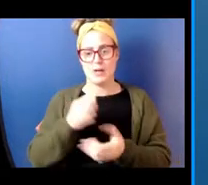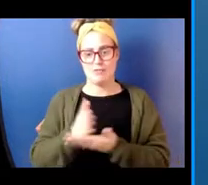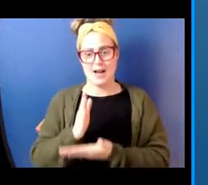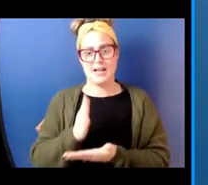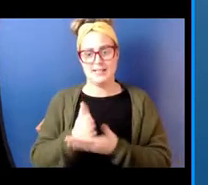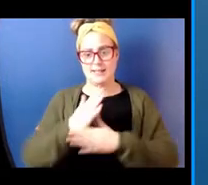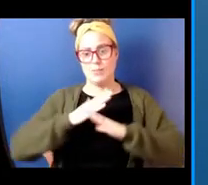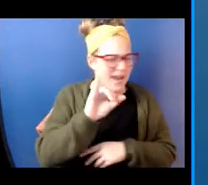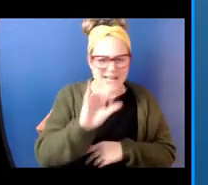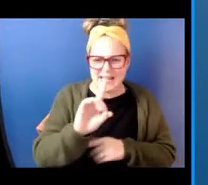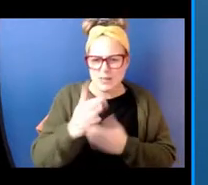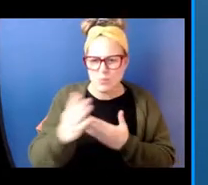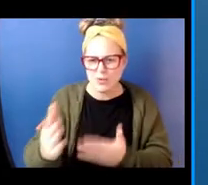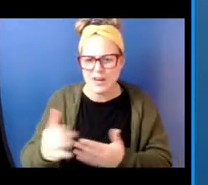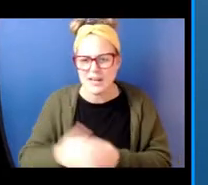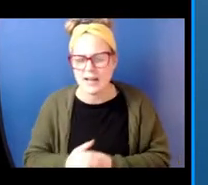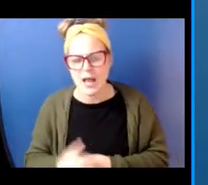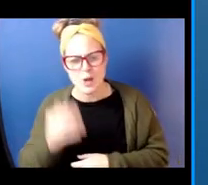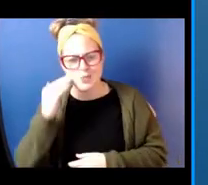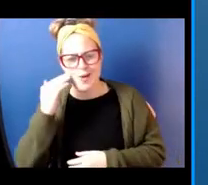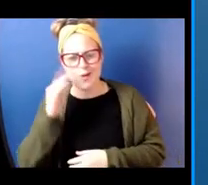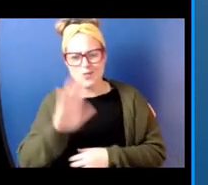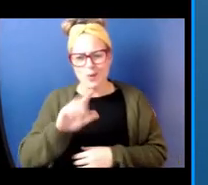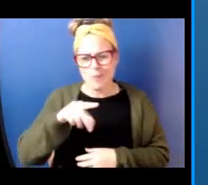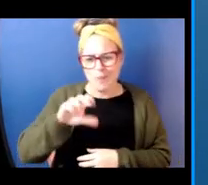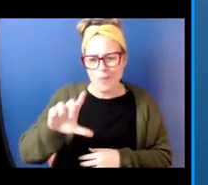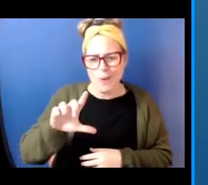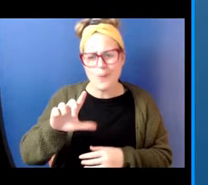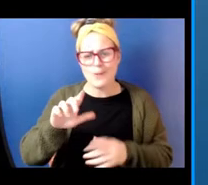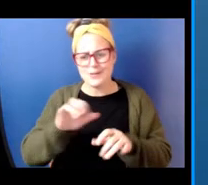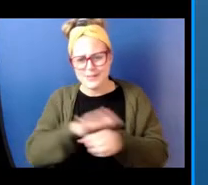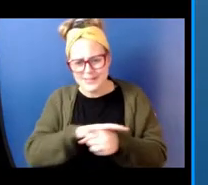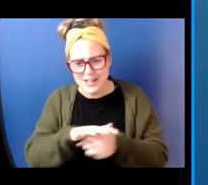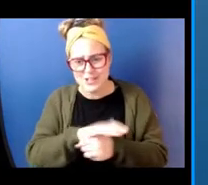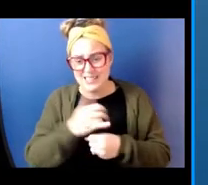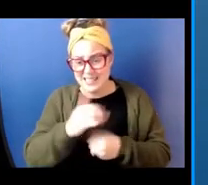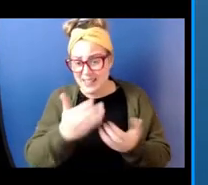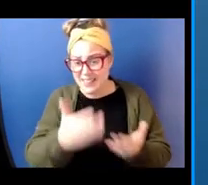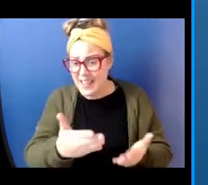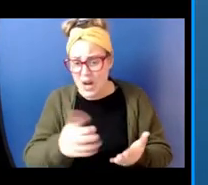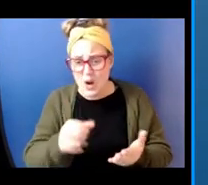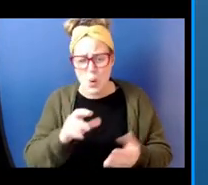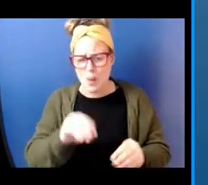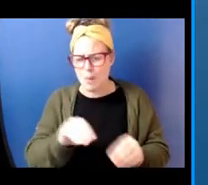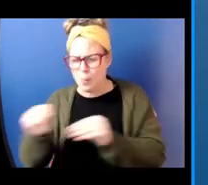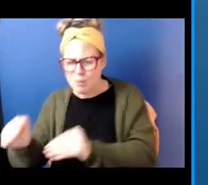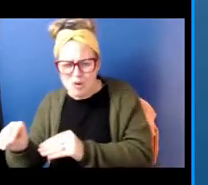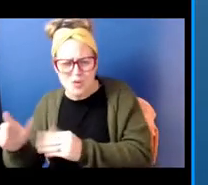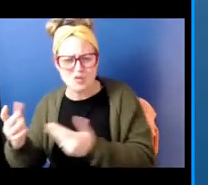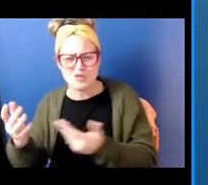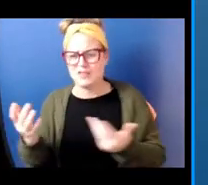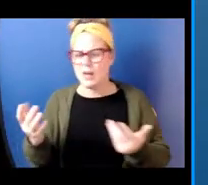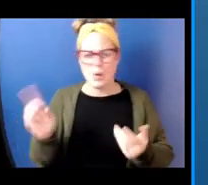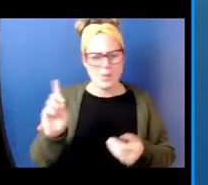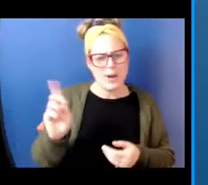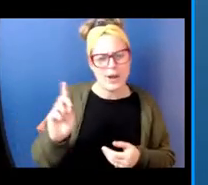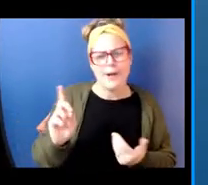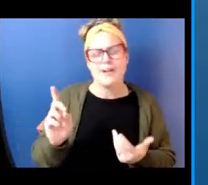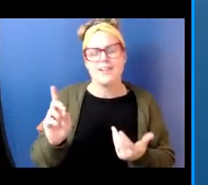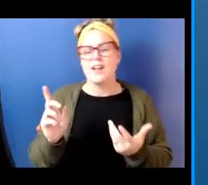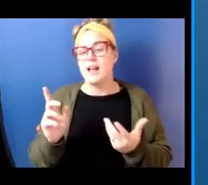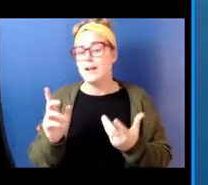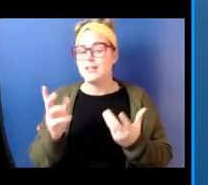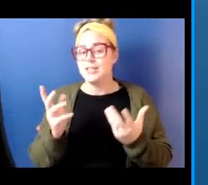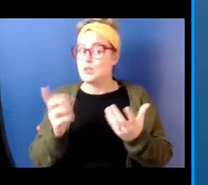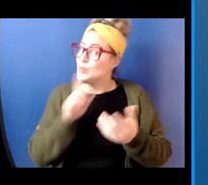voter protection but more importation has been eliminated or if it's been moved it has been in large part because of our